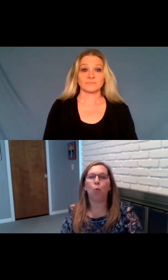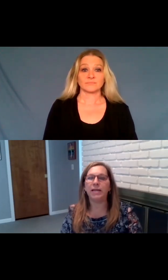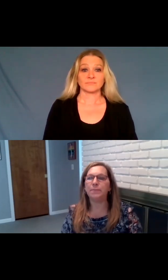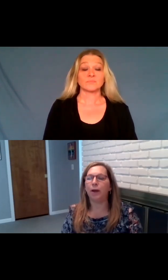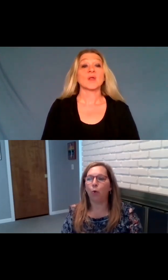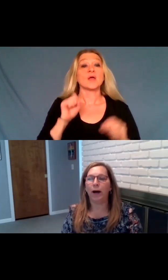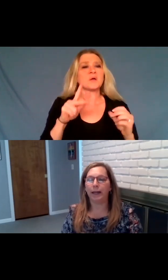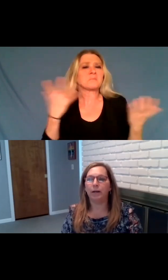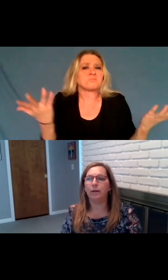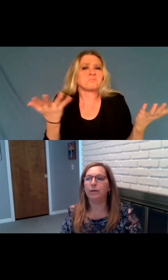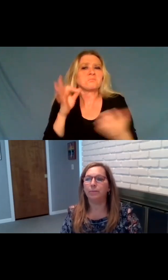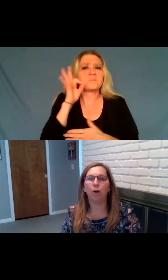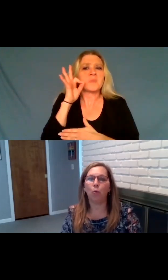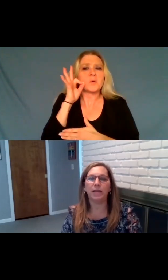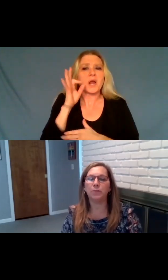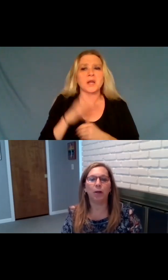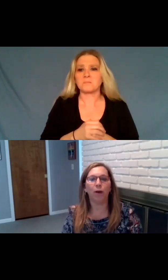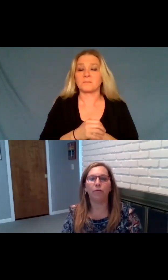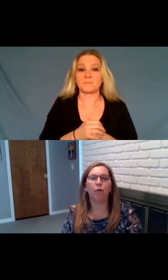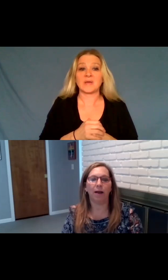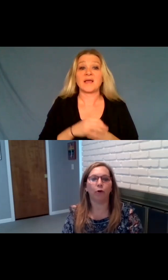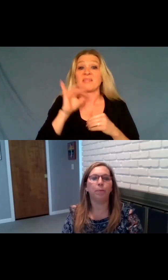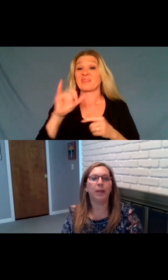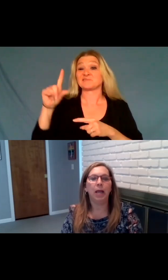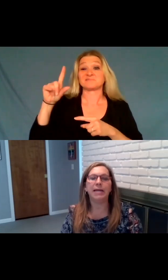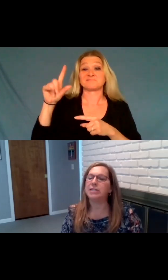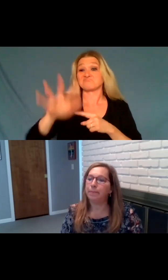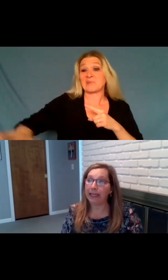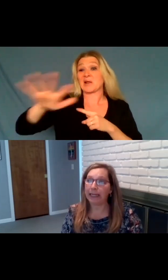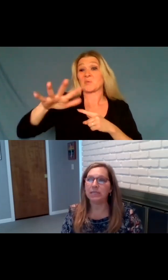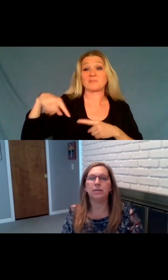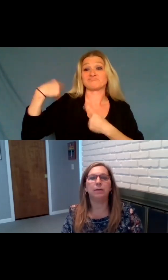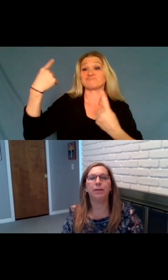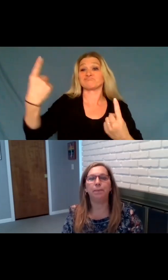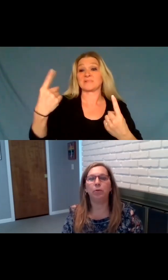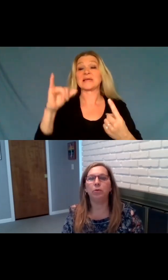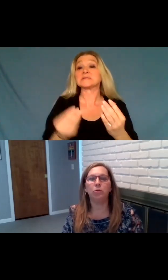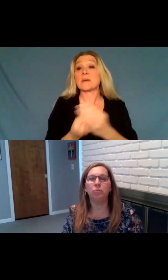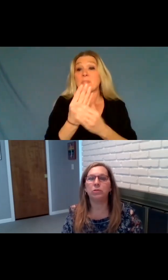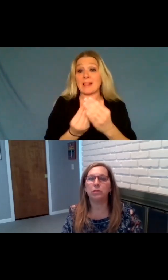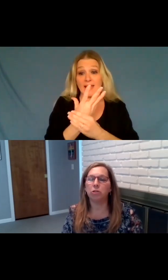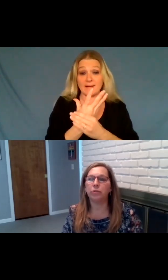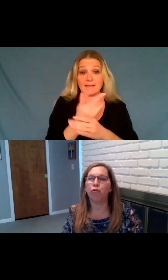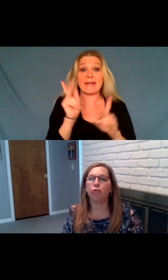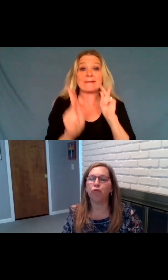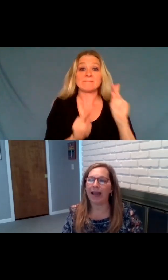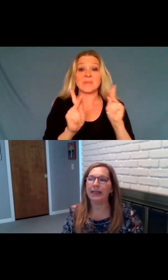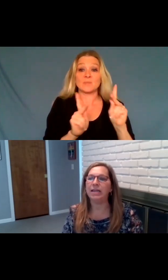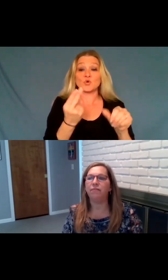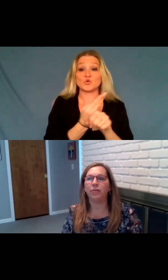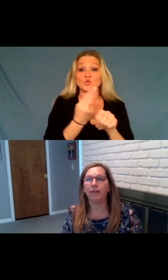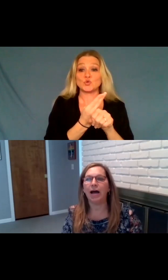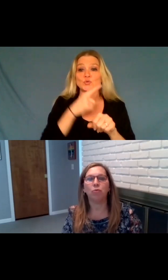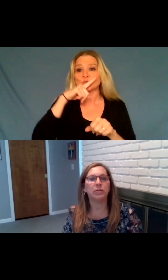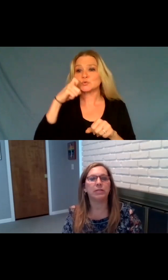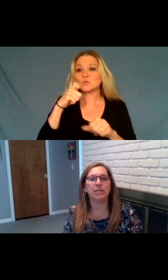Okay, so what is marijuana? Marijuana has been around forever. It's a plant. People use the dried